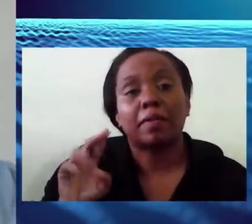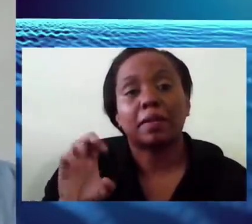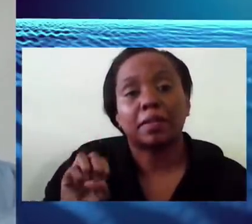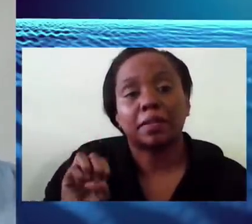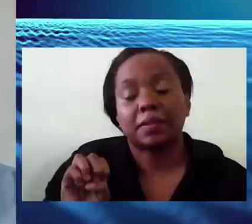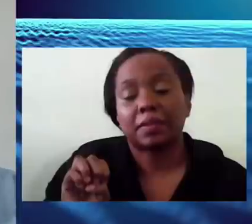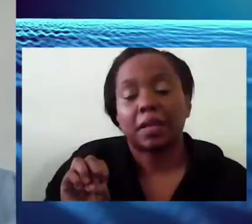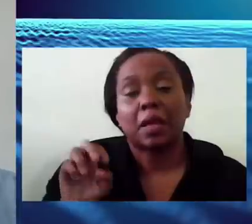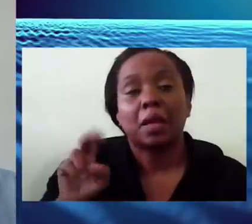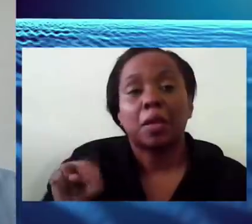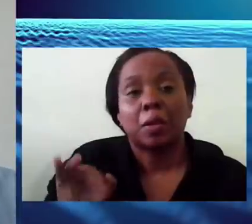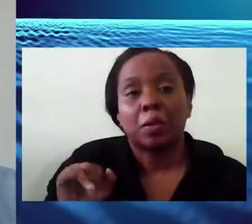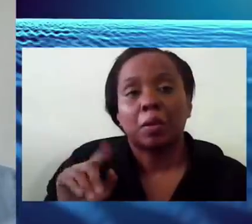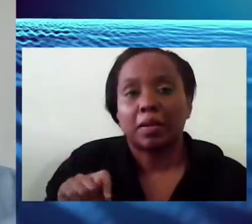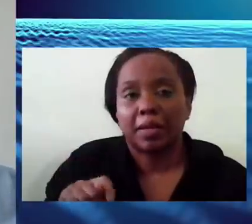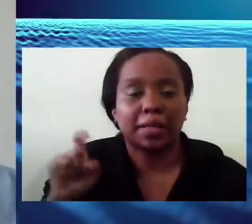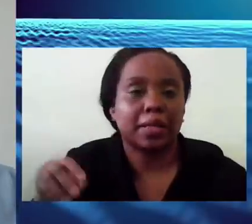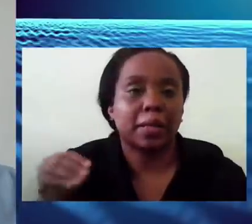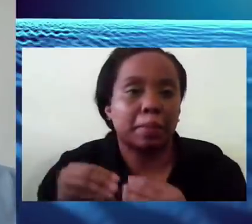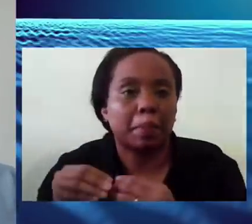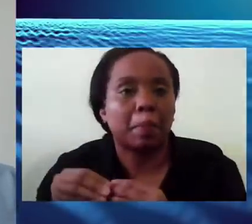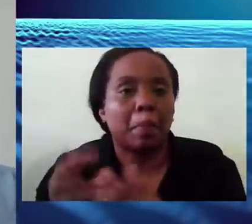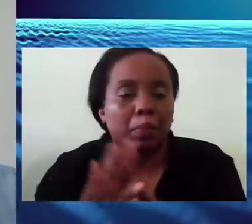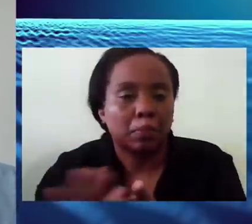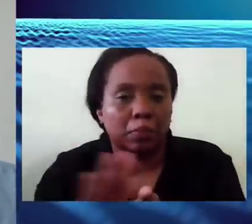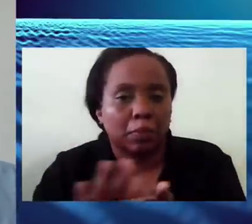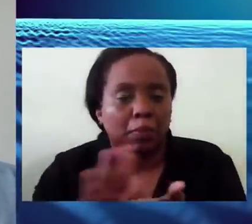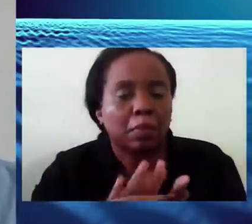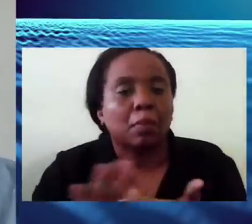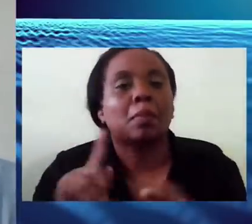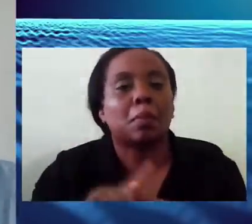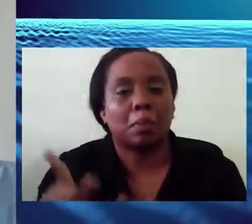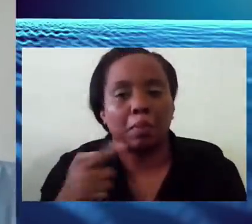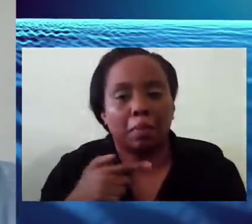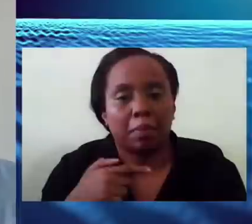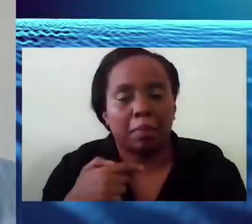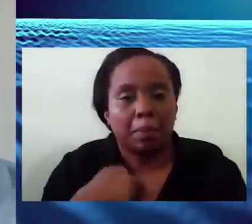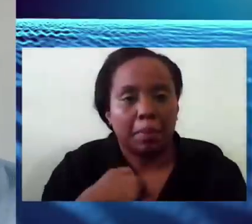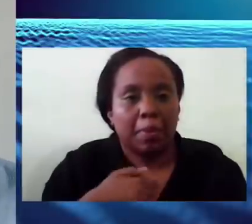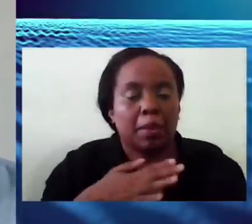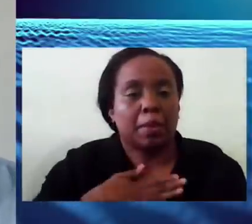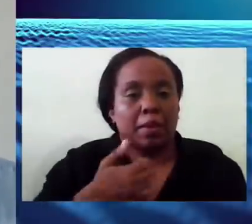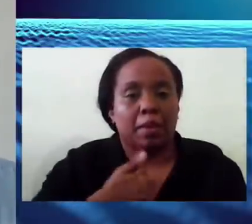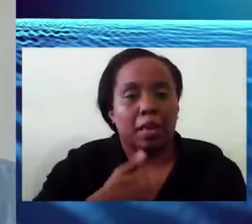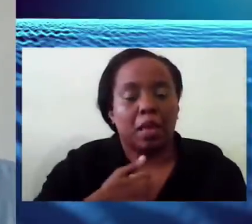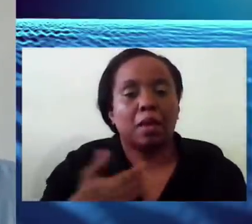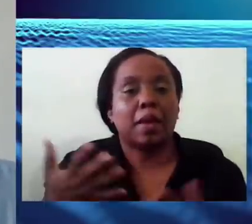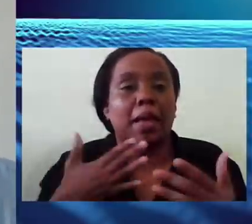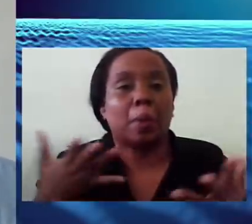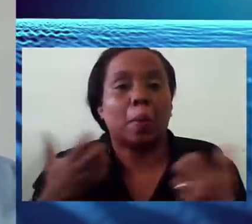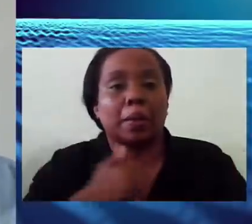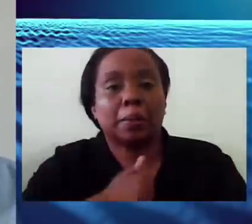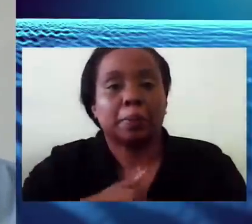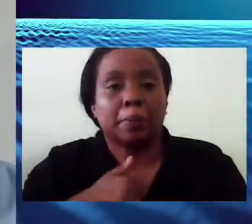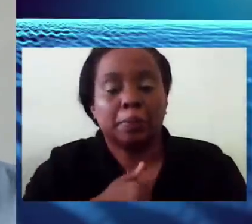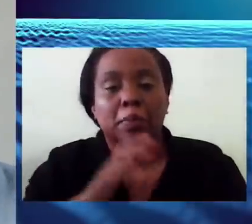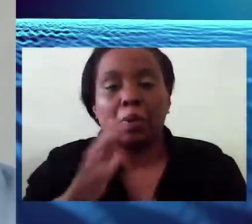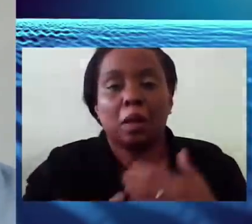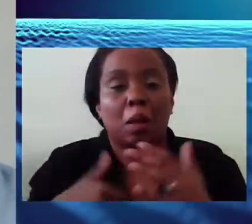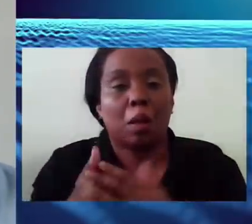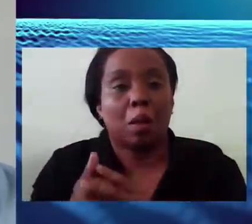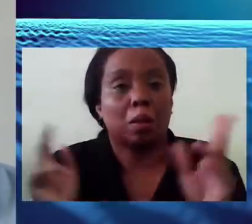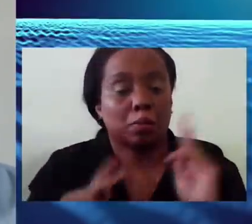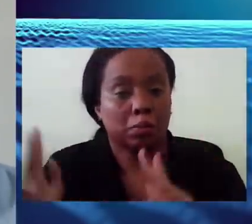today. And on behalf of the Ministry of Health and Wellness and my own behalf, I apologize to all of those clients